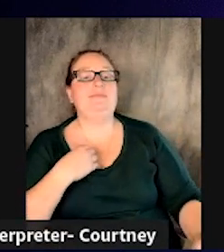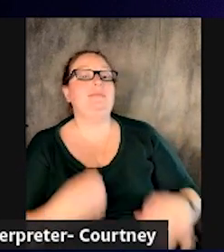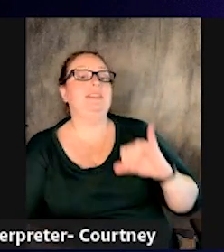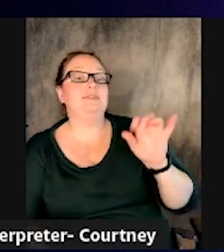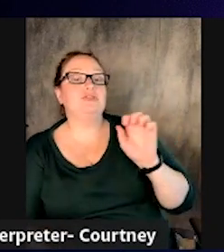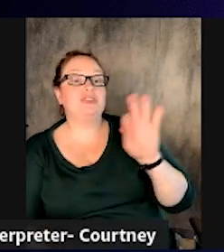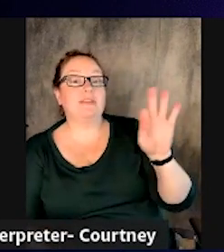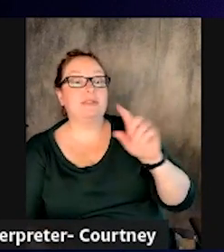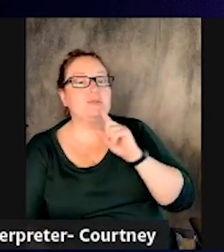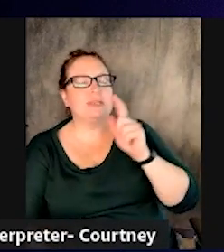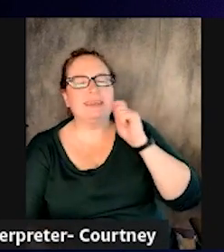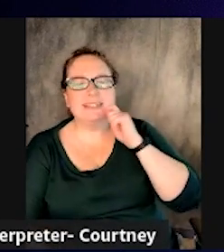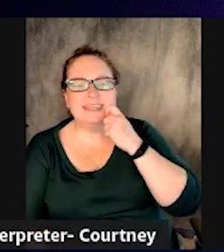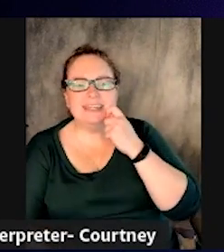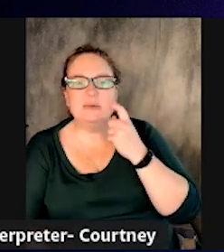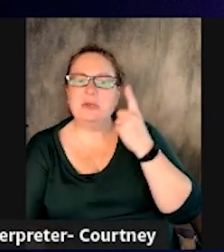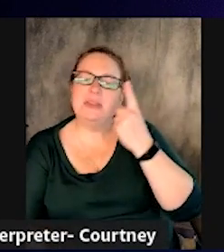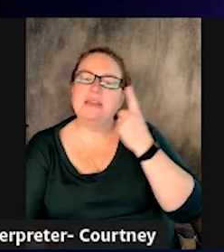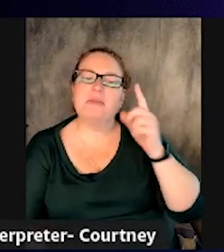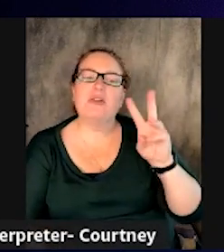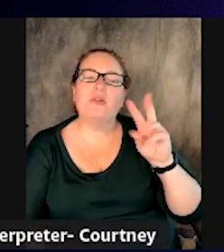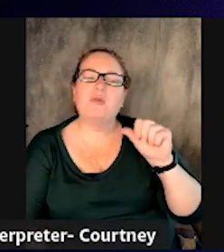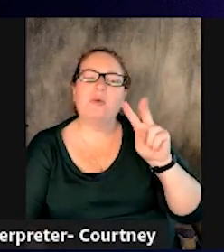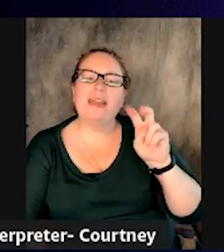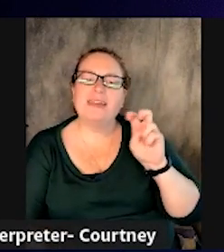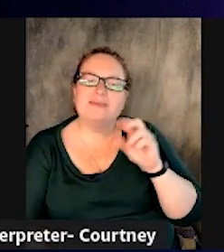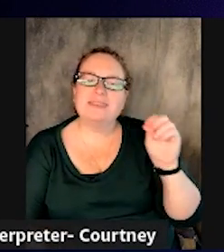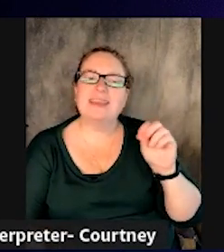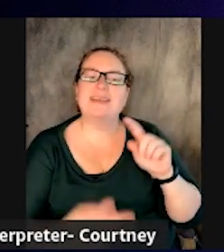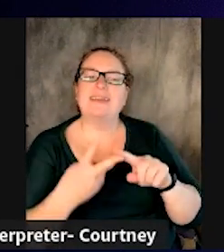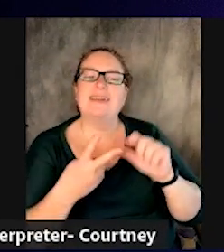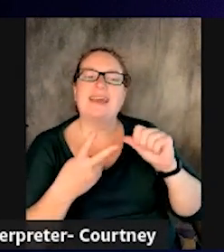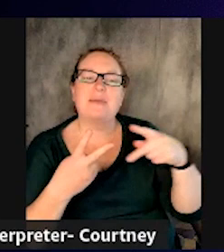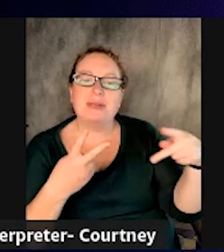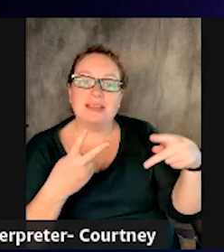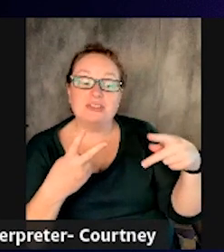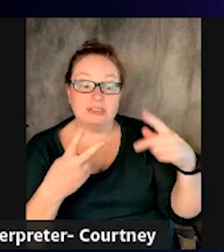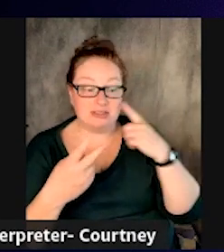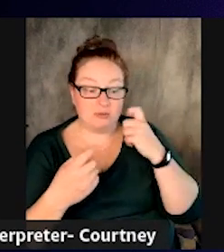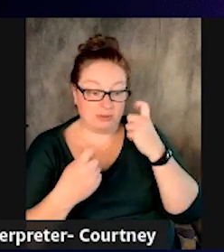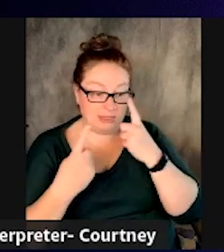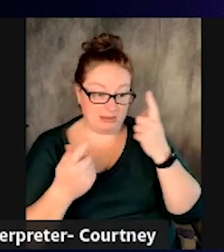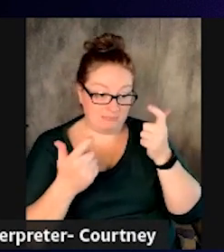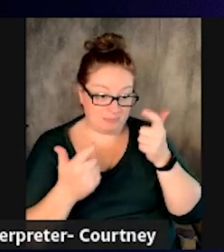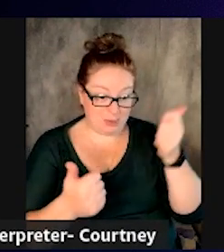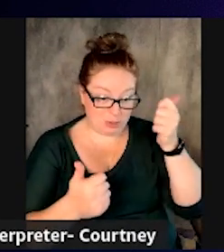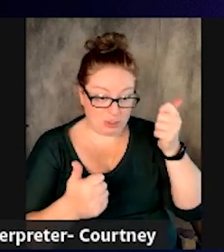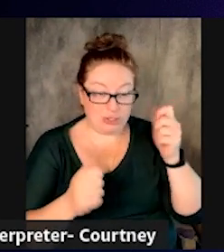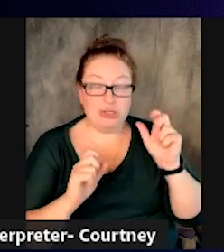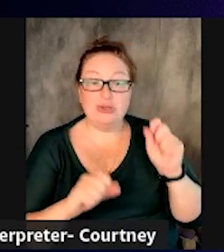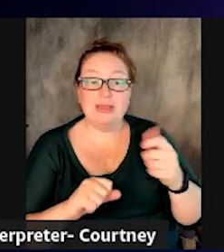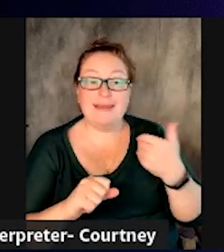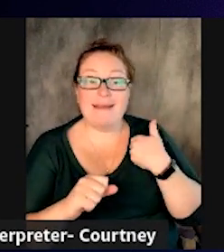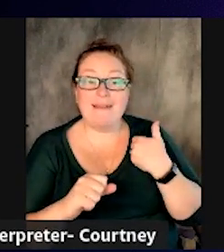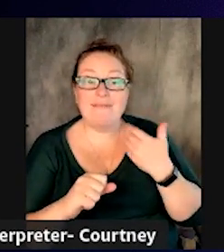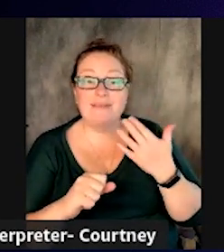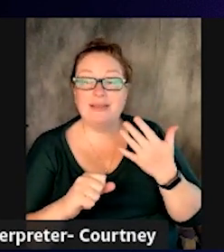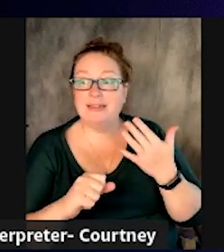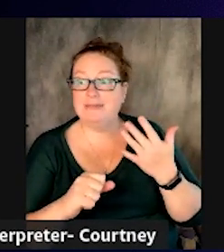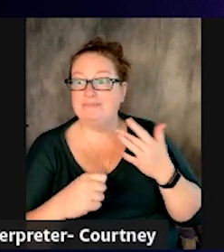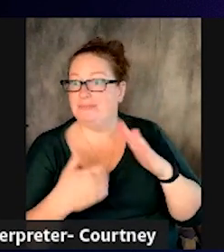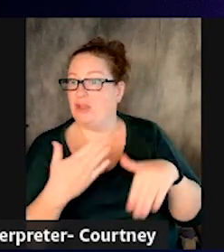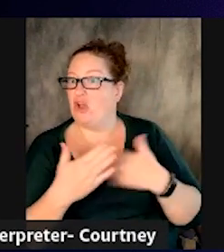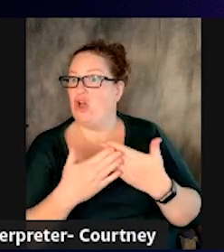talk about waves and applications, but if you think bigger about that, you can think, okay, you can have like all of